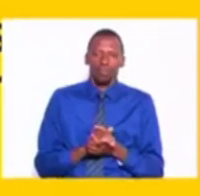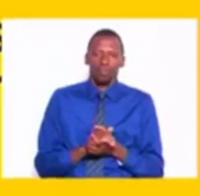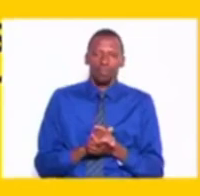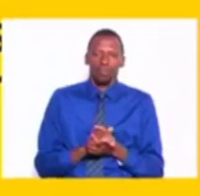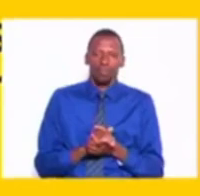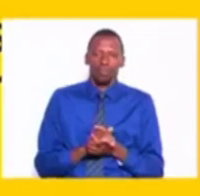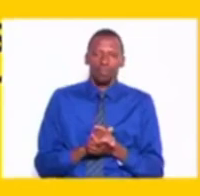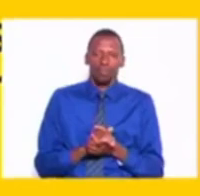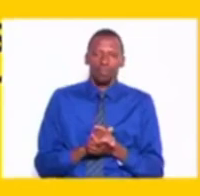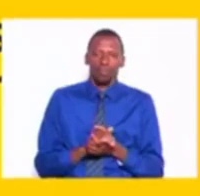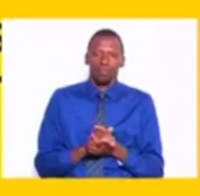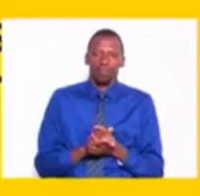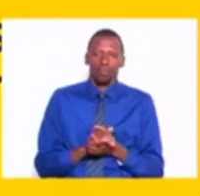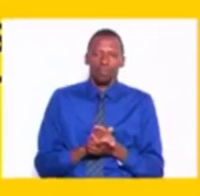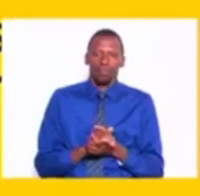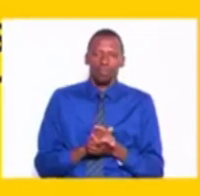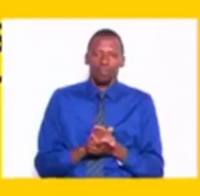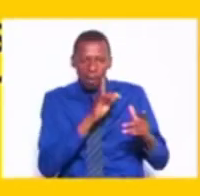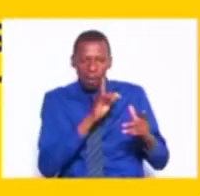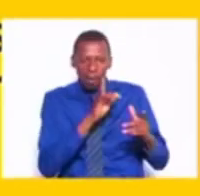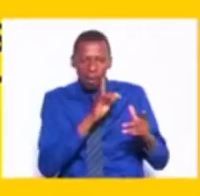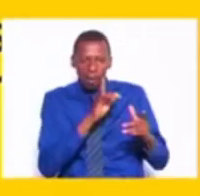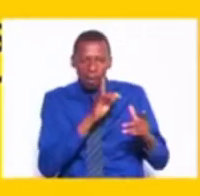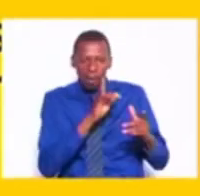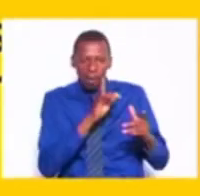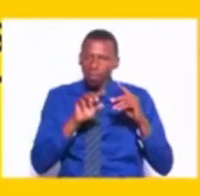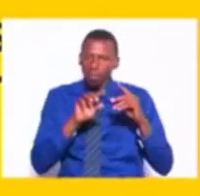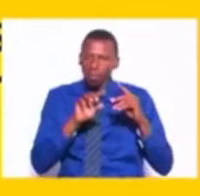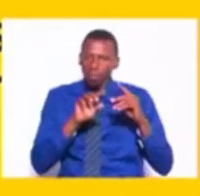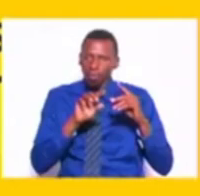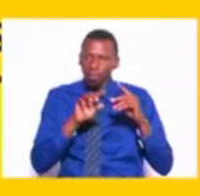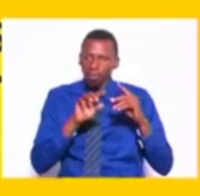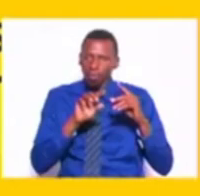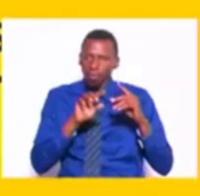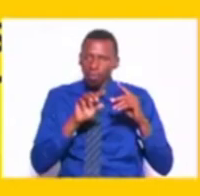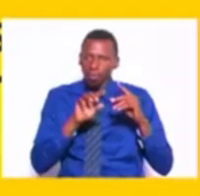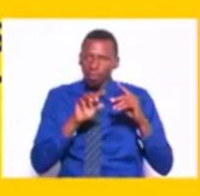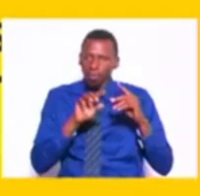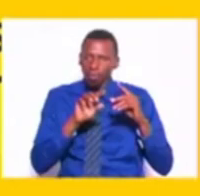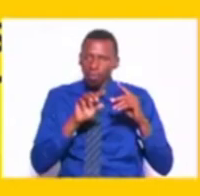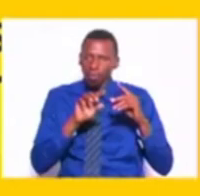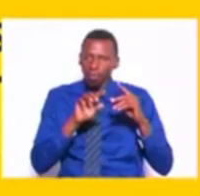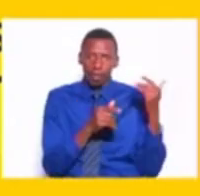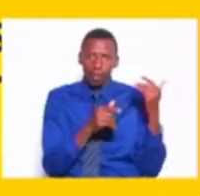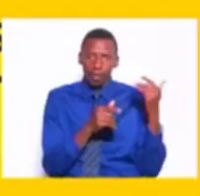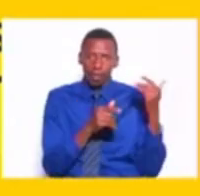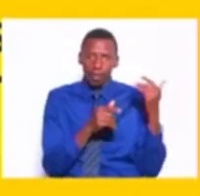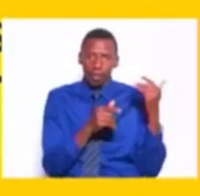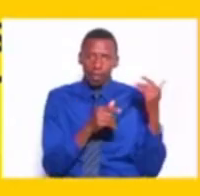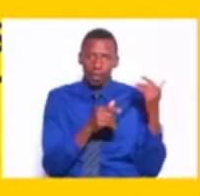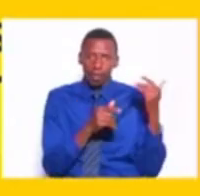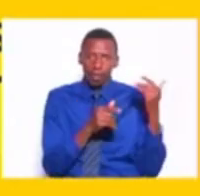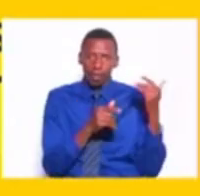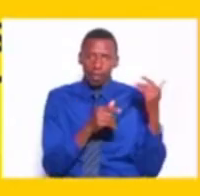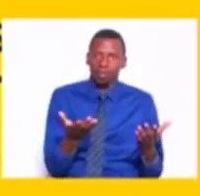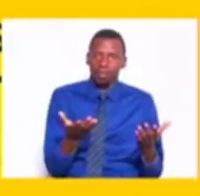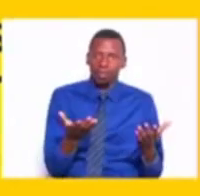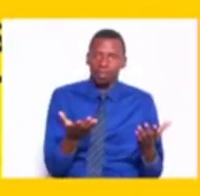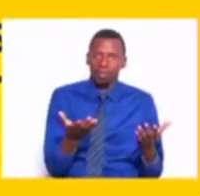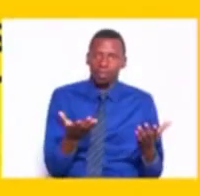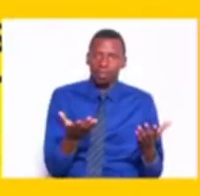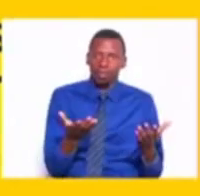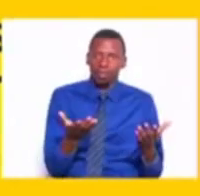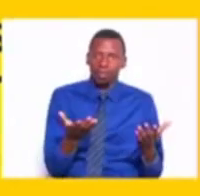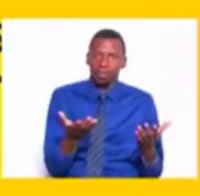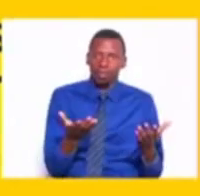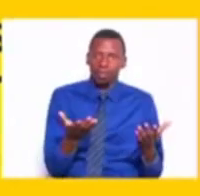past lovers? Do they speak of past lovers in derogatory